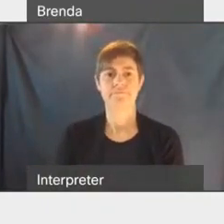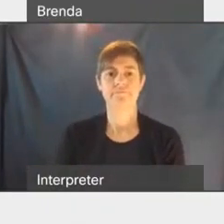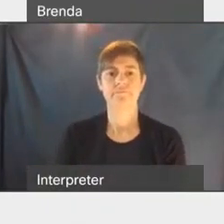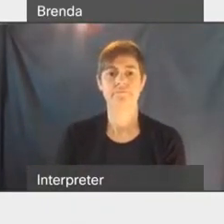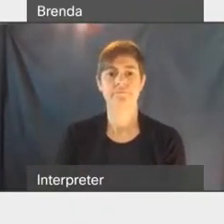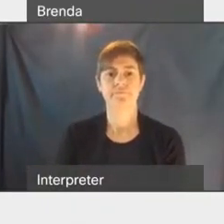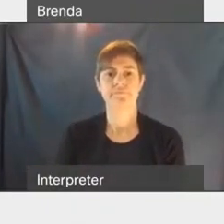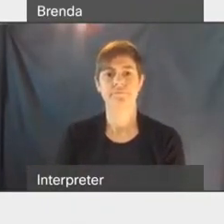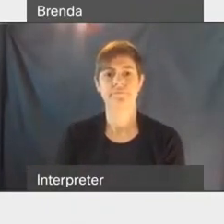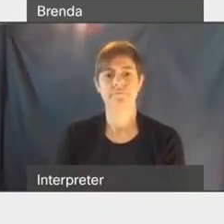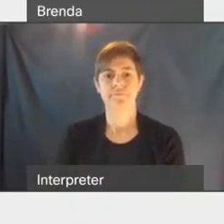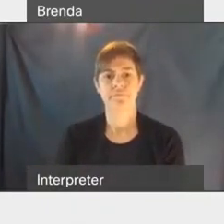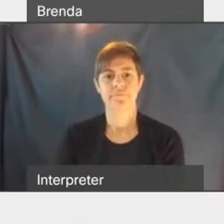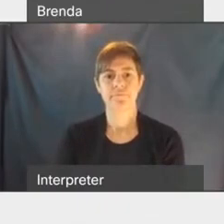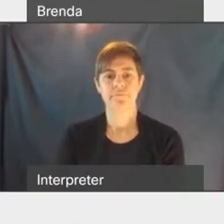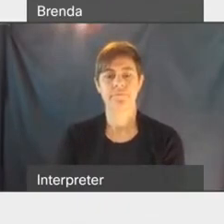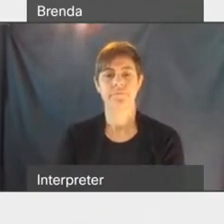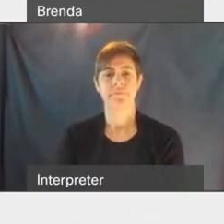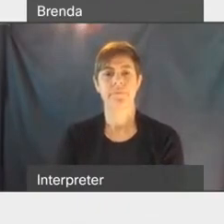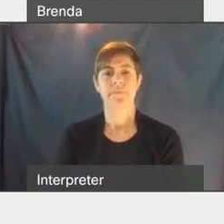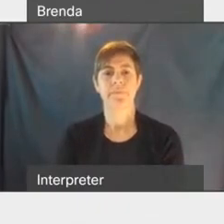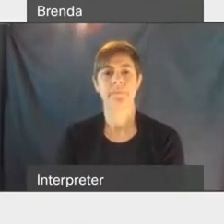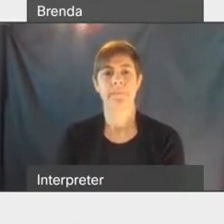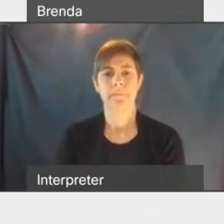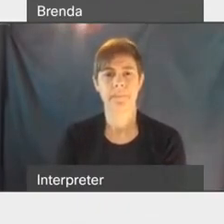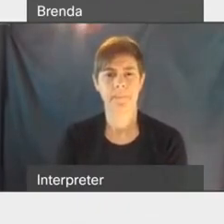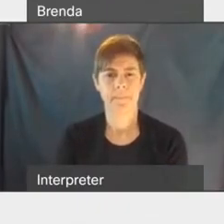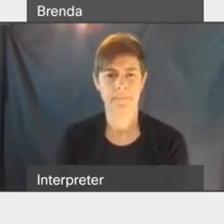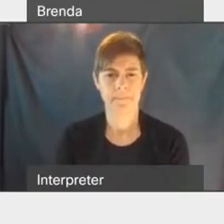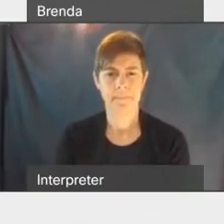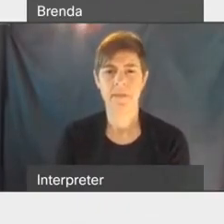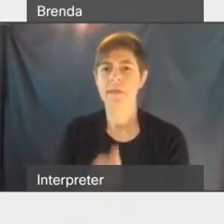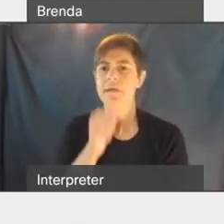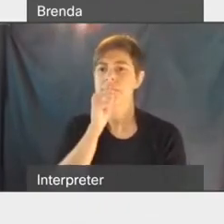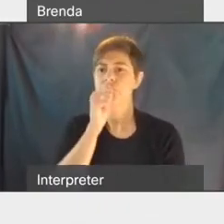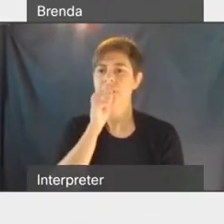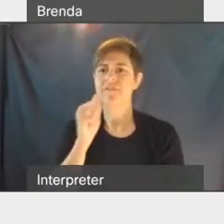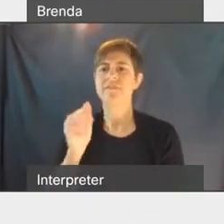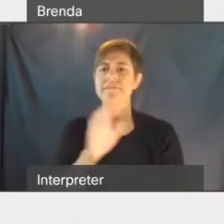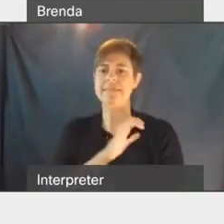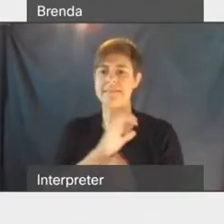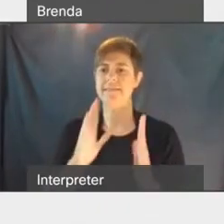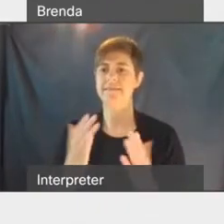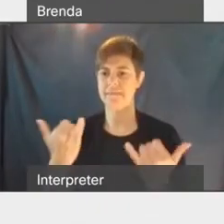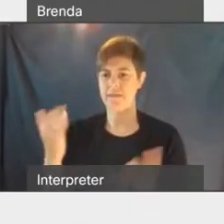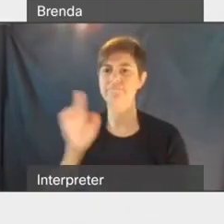Speaker on the agenda, Tucker Graff, private citizen. Is Mr. Graff here?